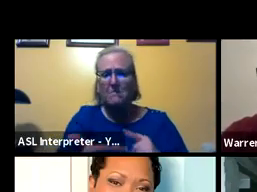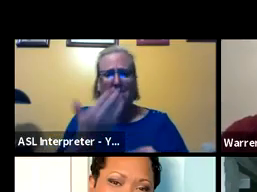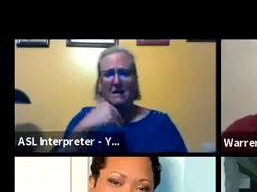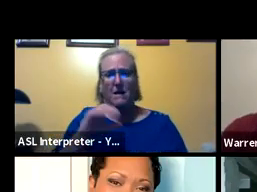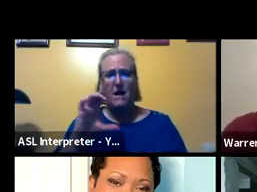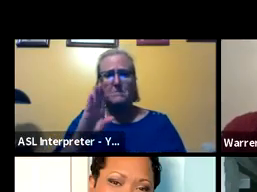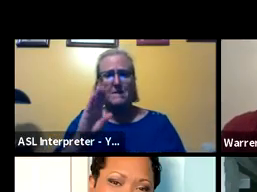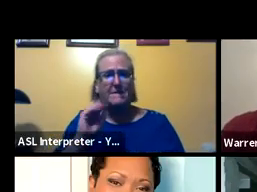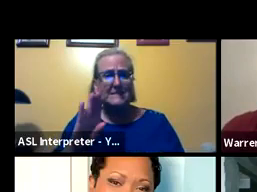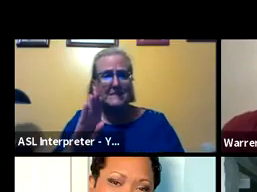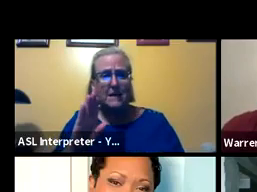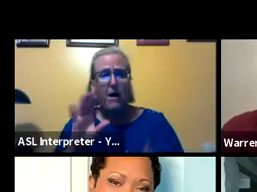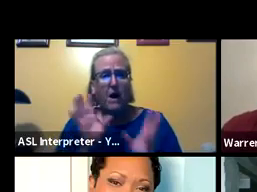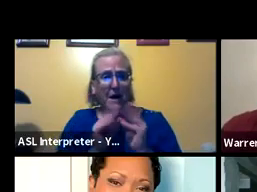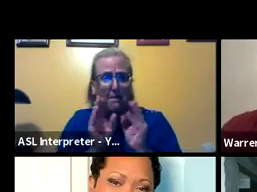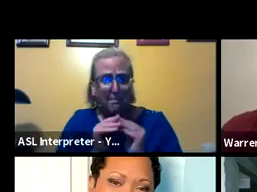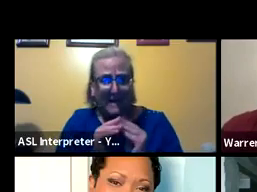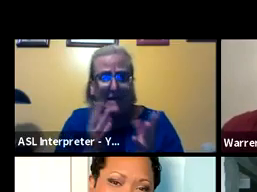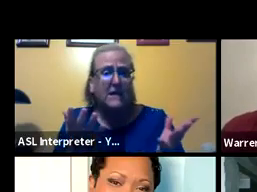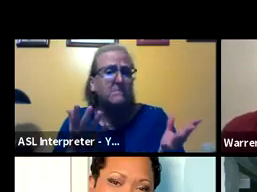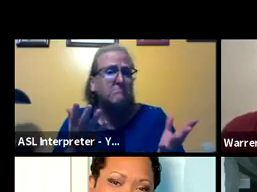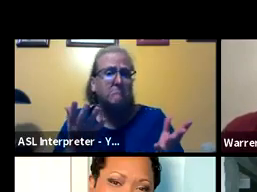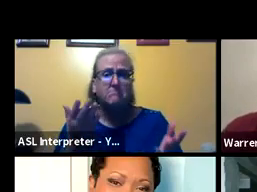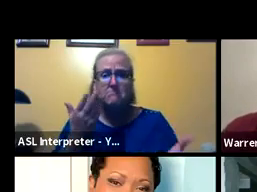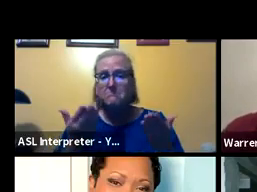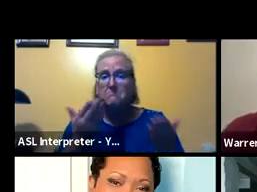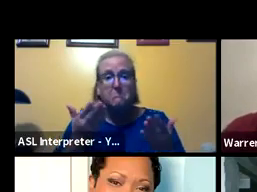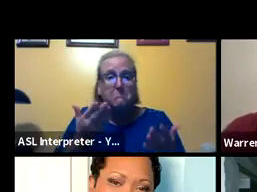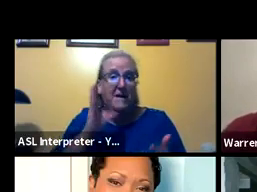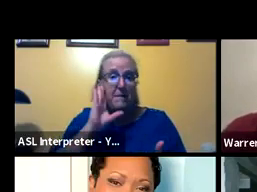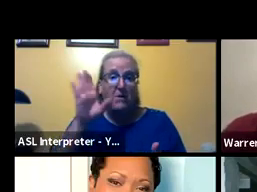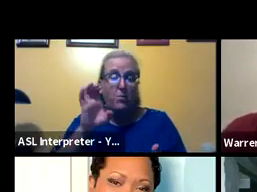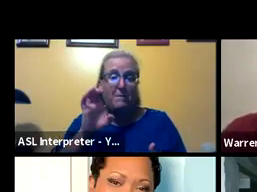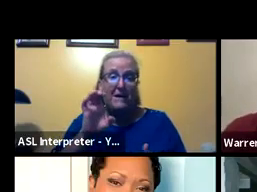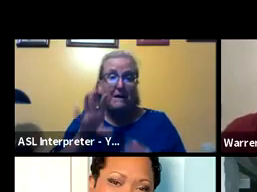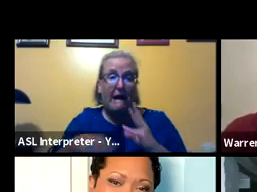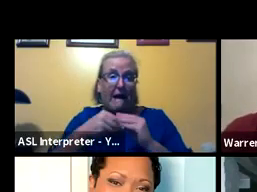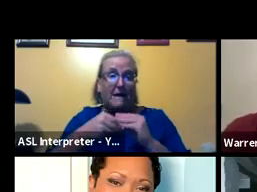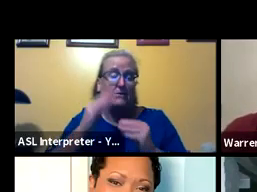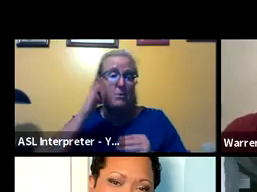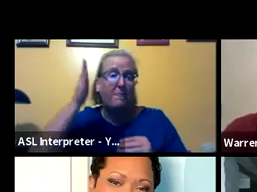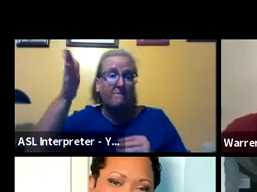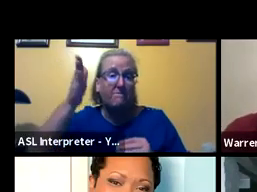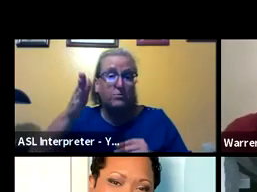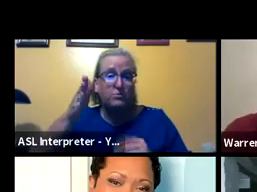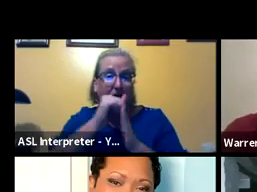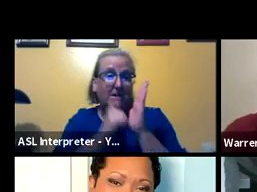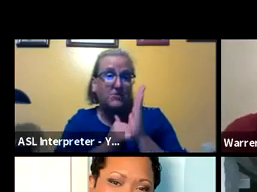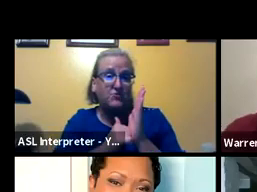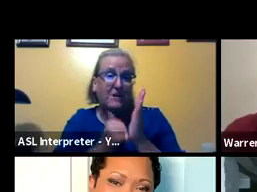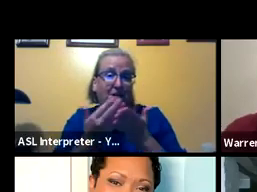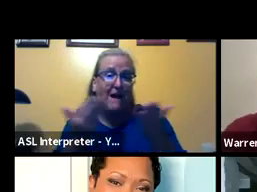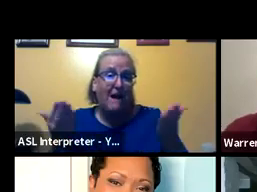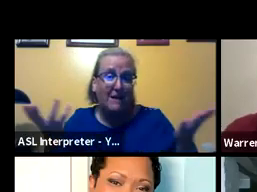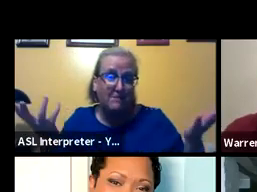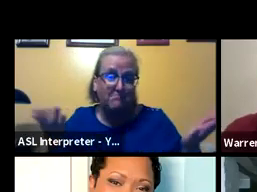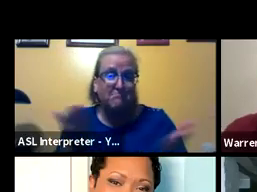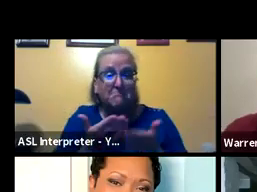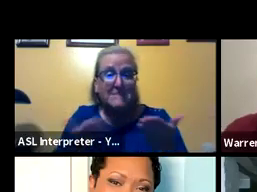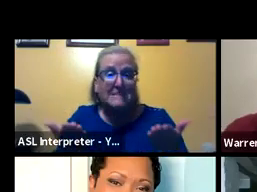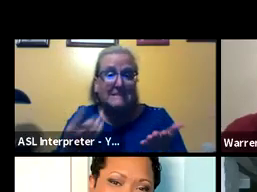meeting and bring that up. Maybe it goes on a future agenda item. So things to